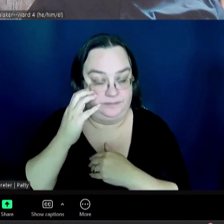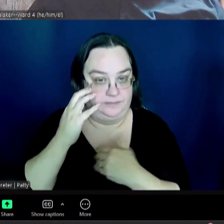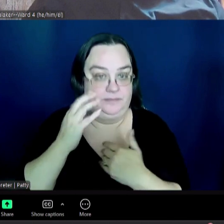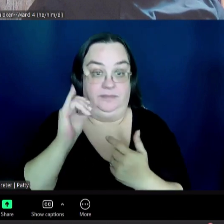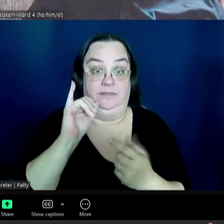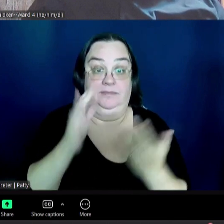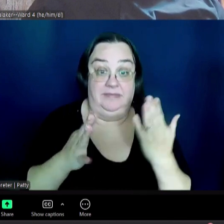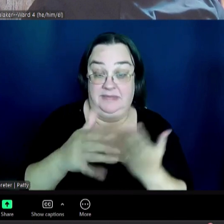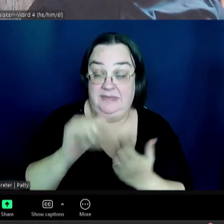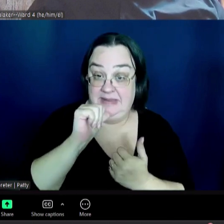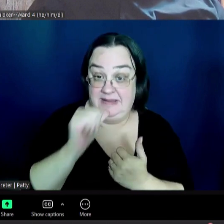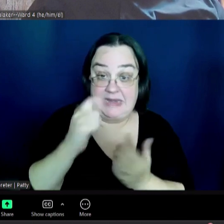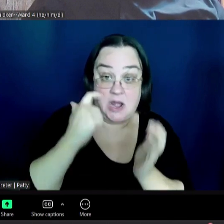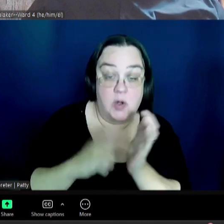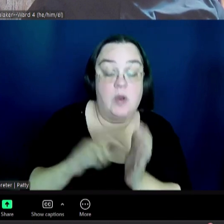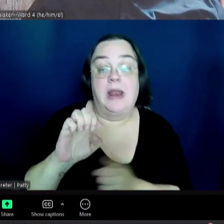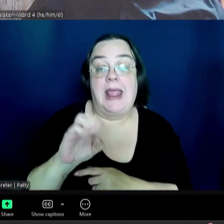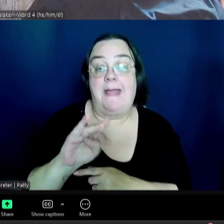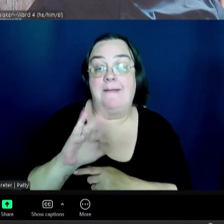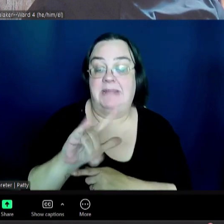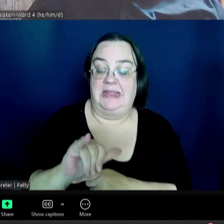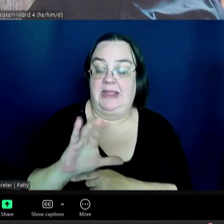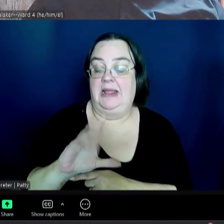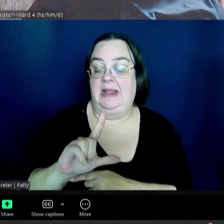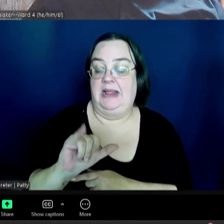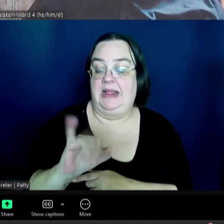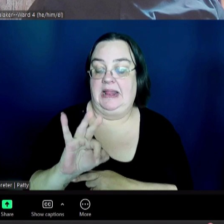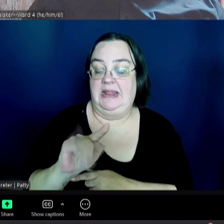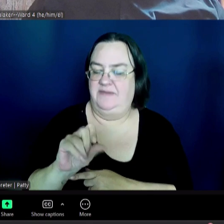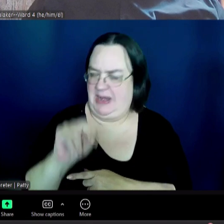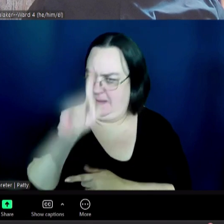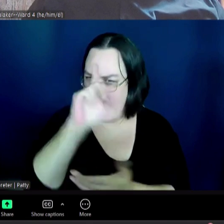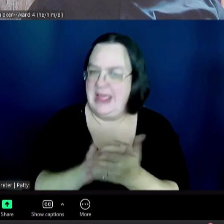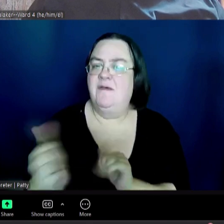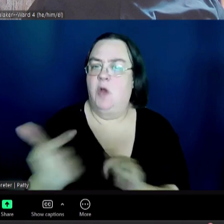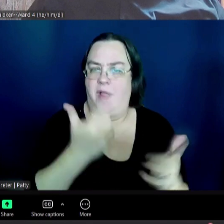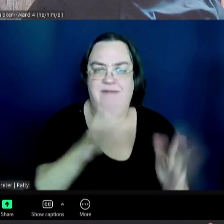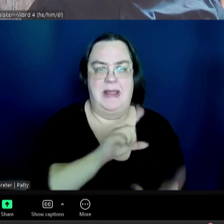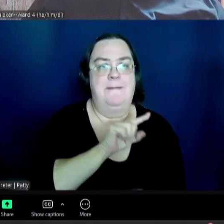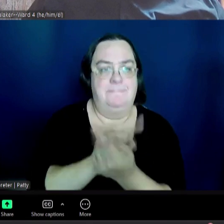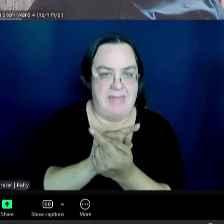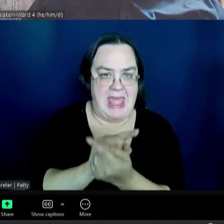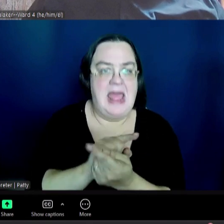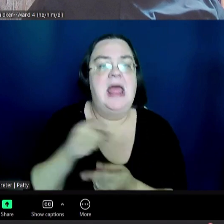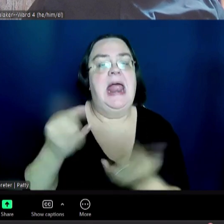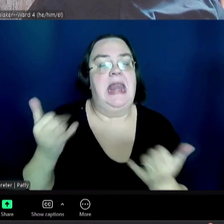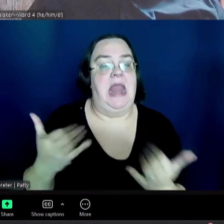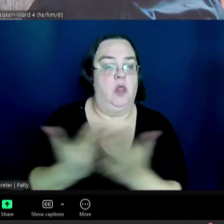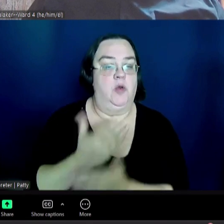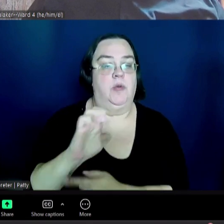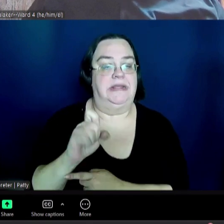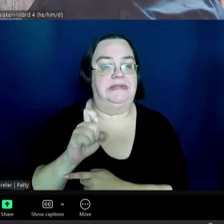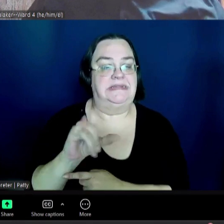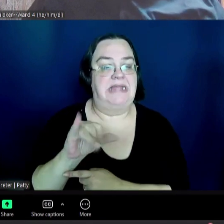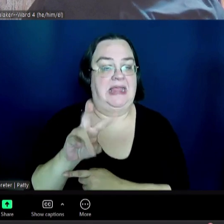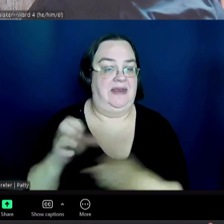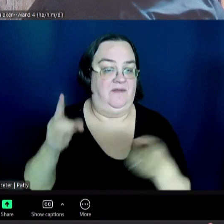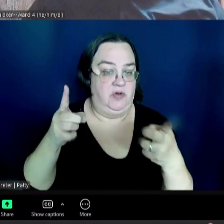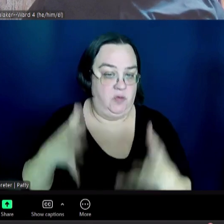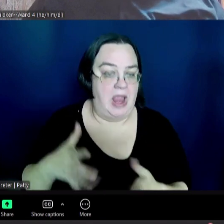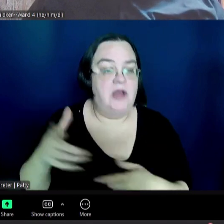this, Emily Clifton, who I think all of you have met and has helped us before, is now the new executive director. Neil